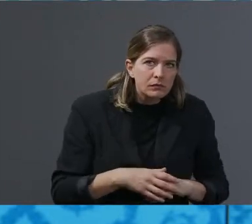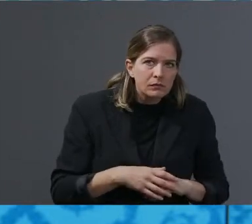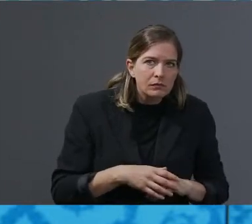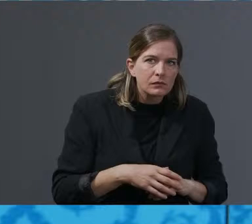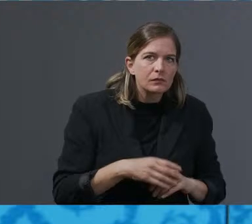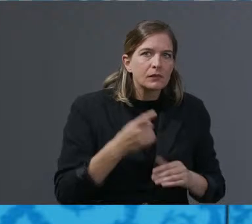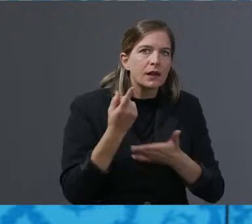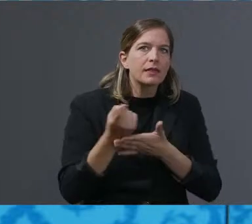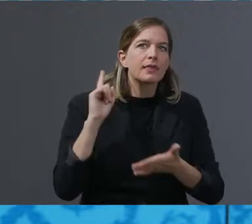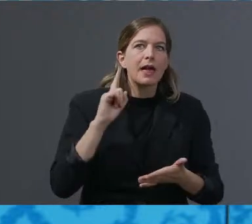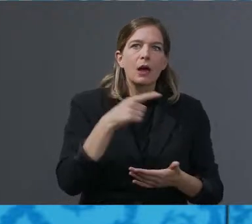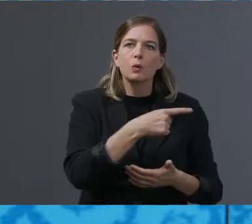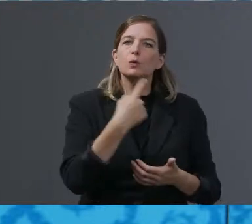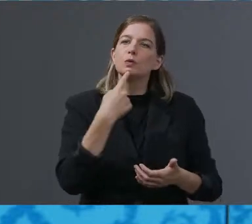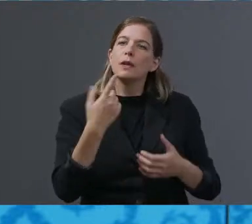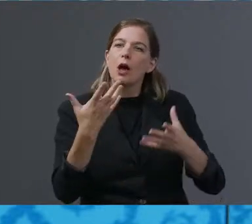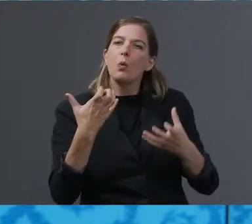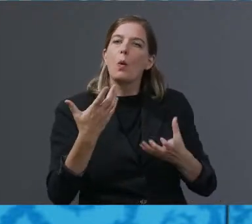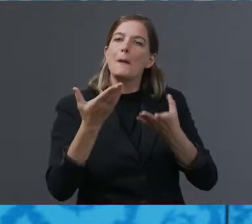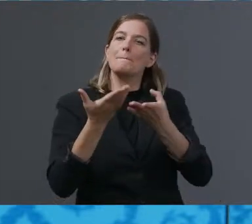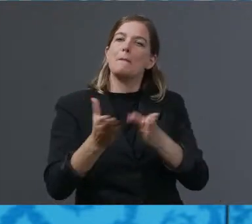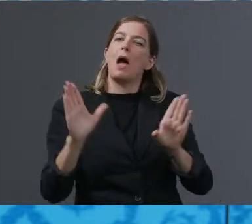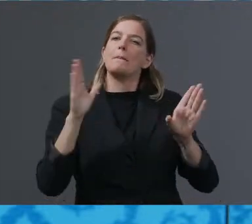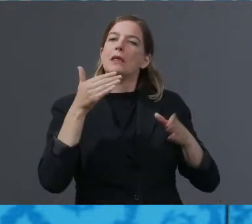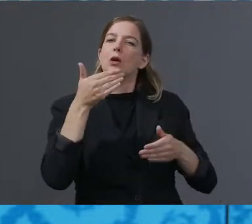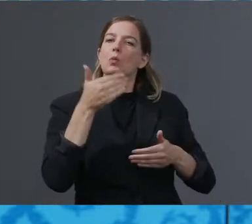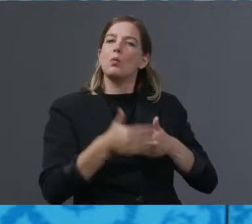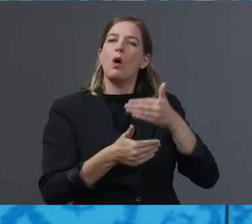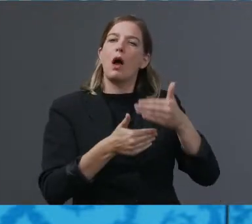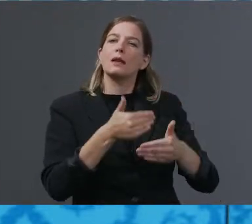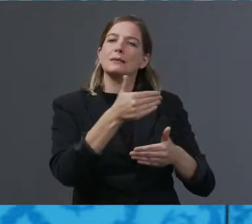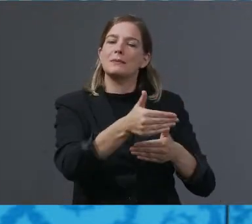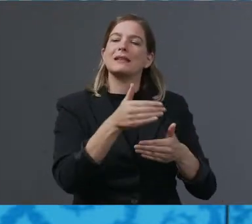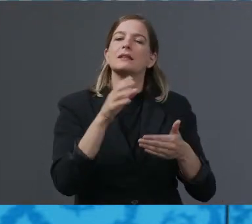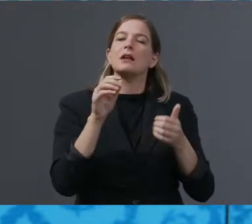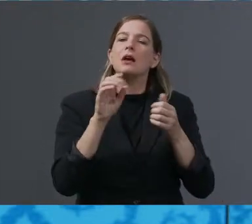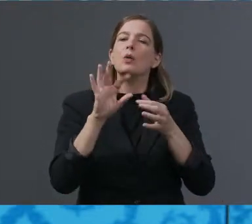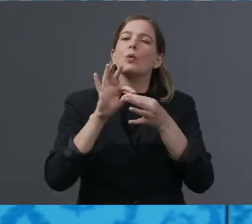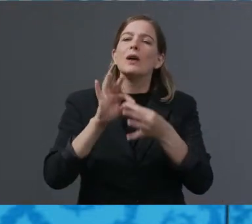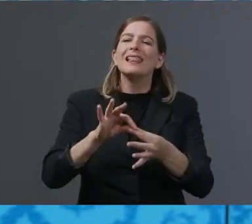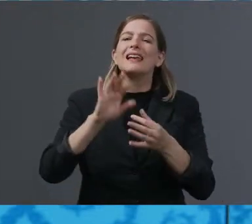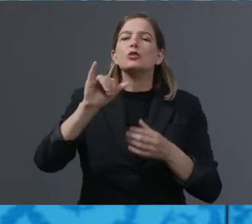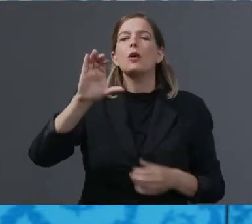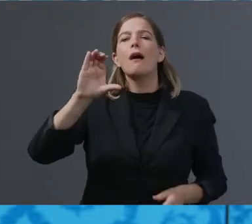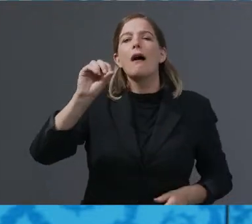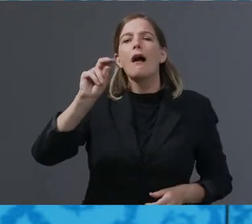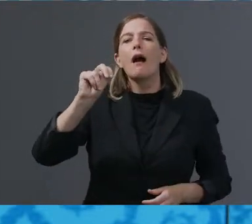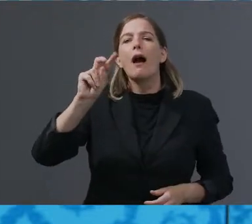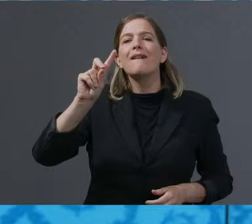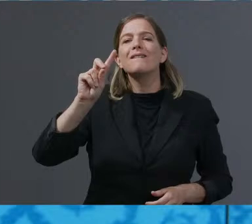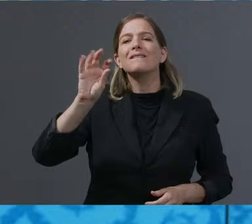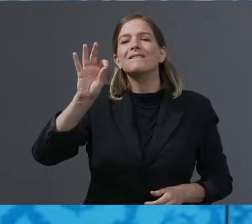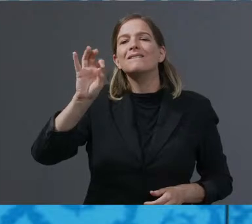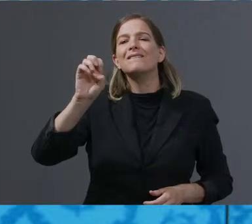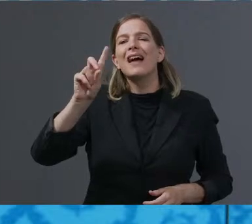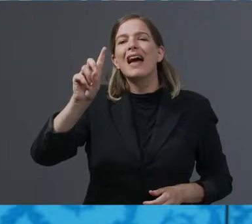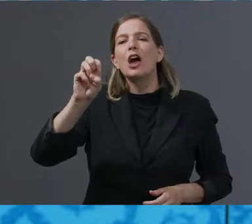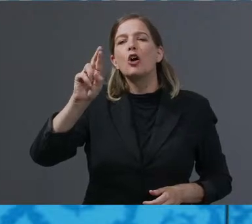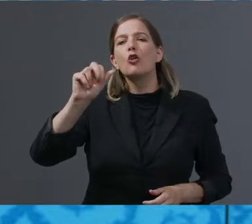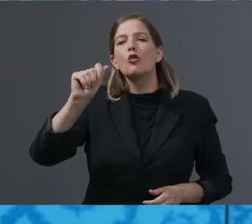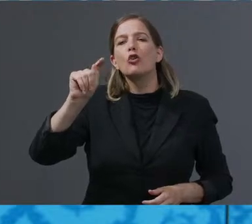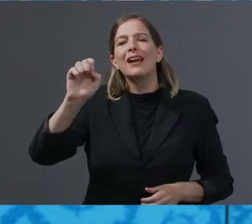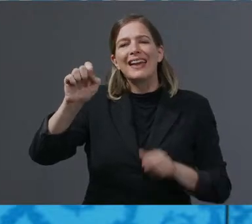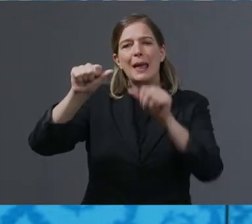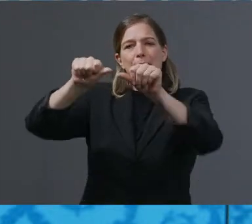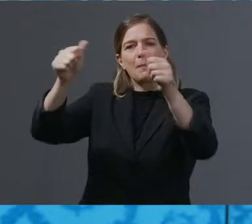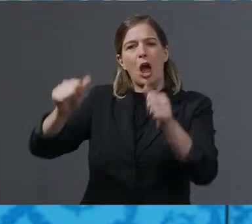public process to deal with the Confederate monument and the plaza. What's that going to look like? Where does that